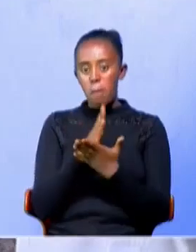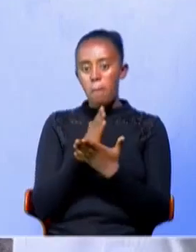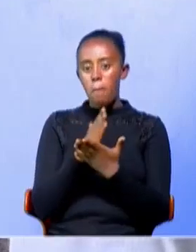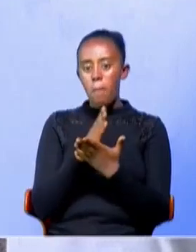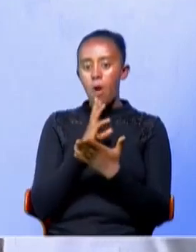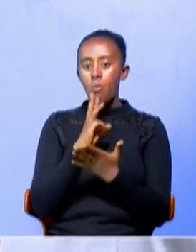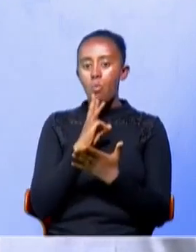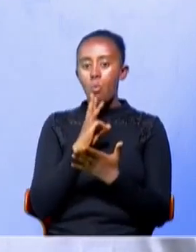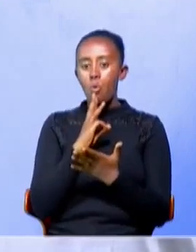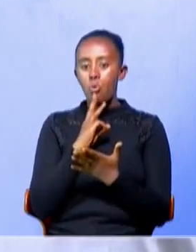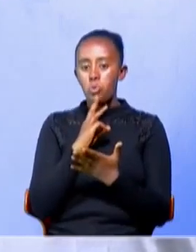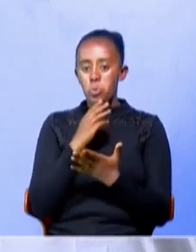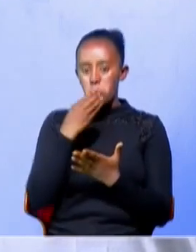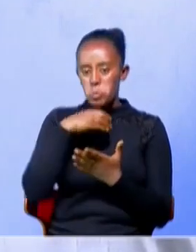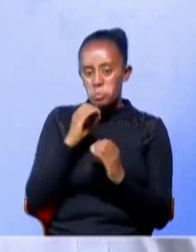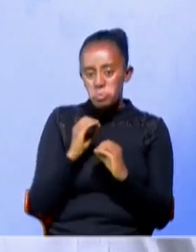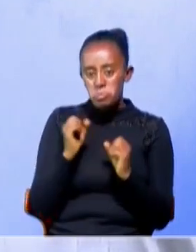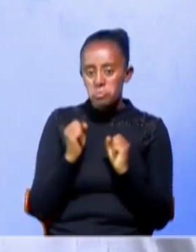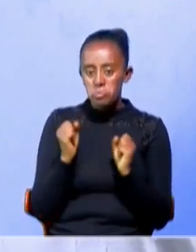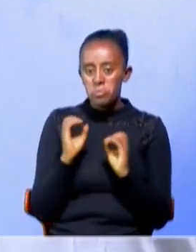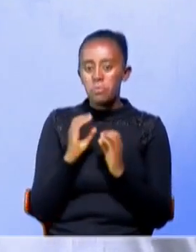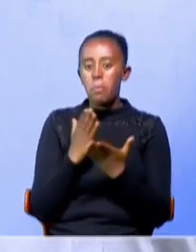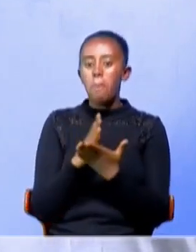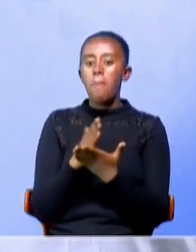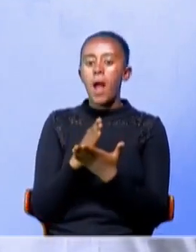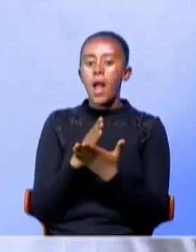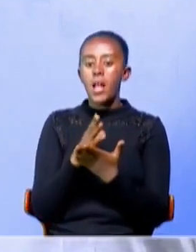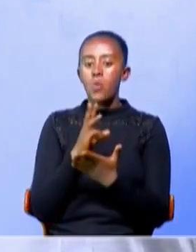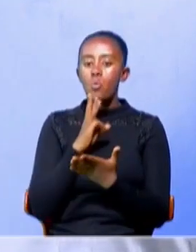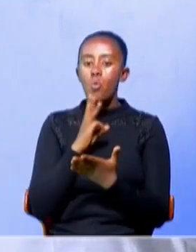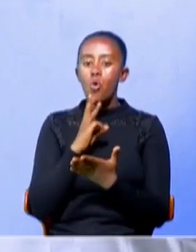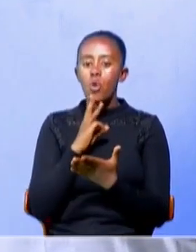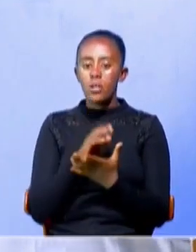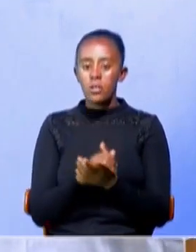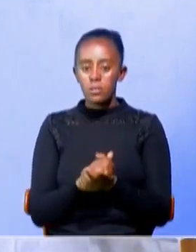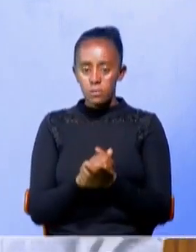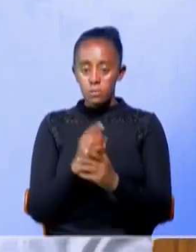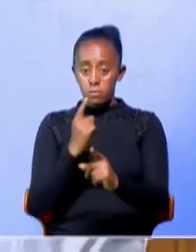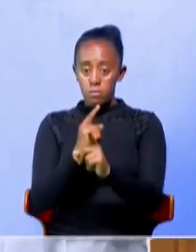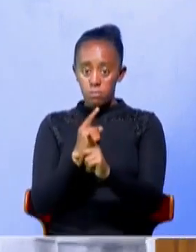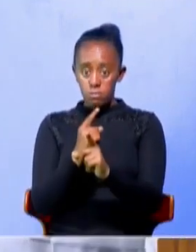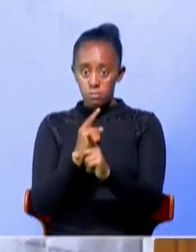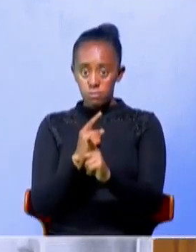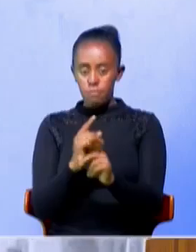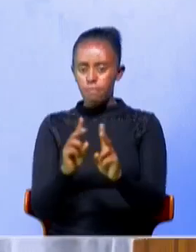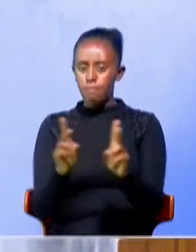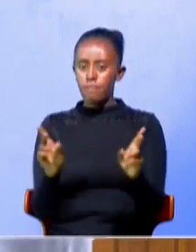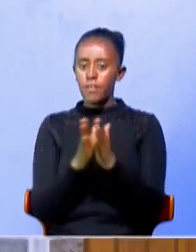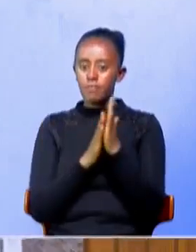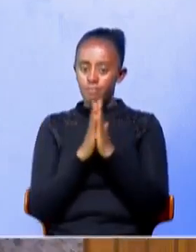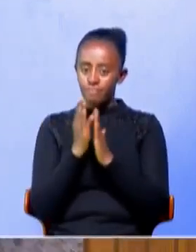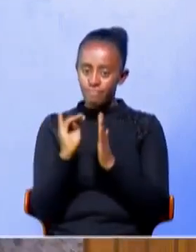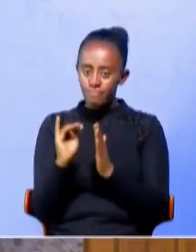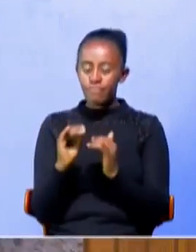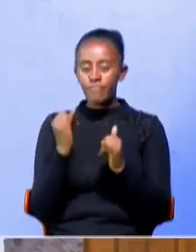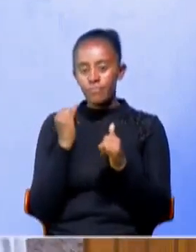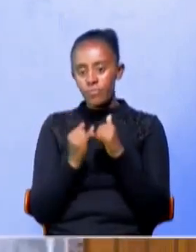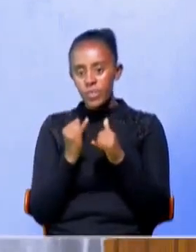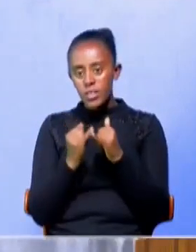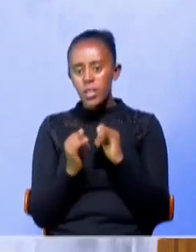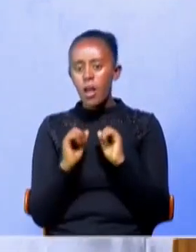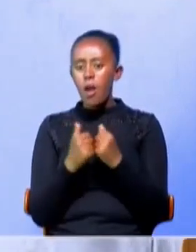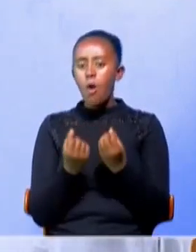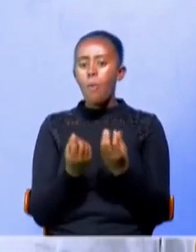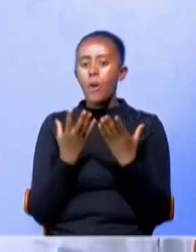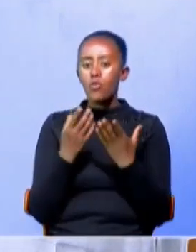water. Mild water. Right? Very interesting one. And finally, how